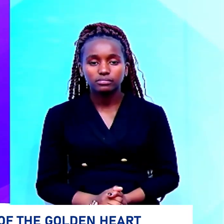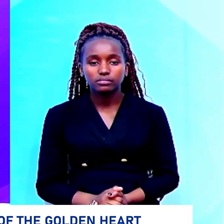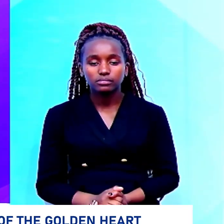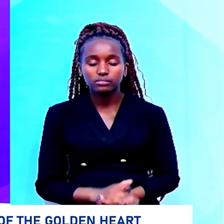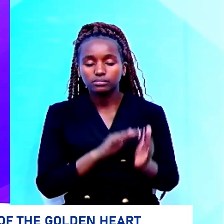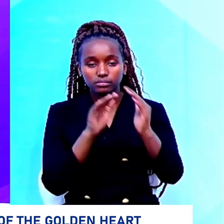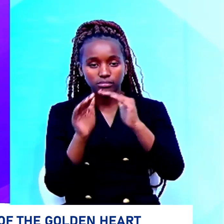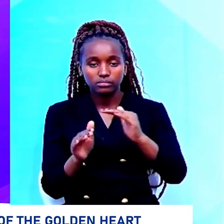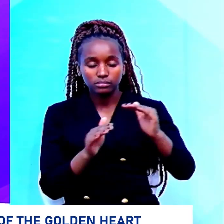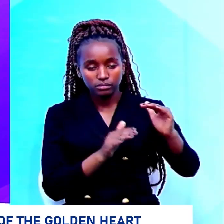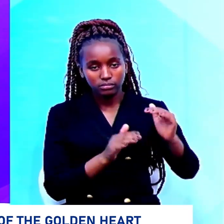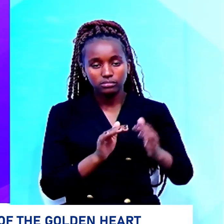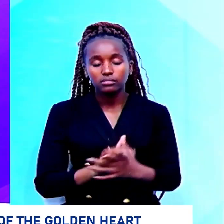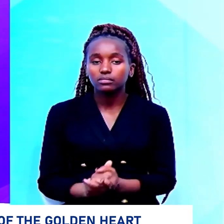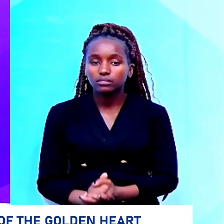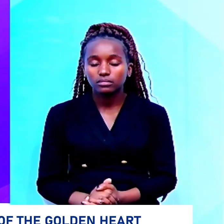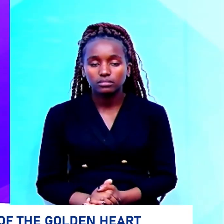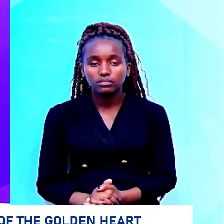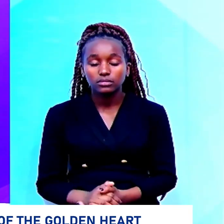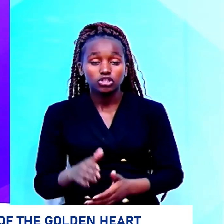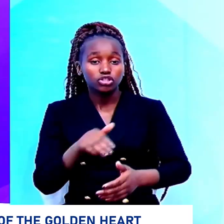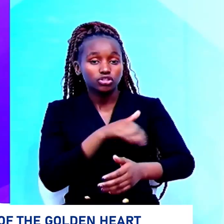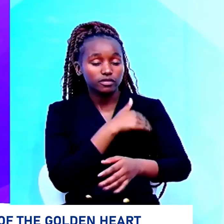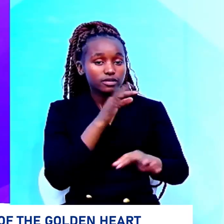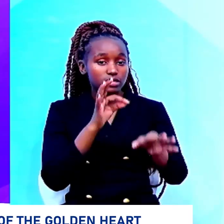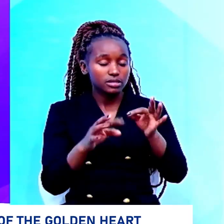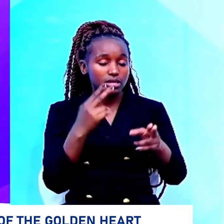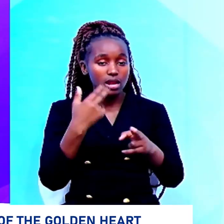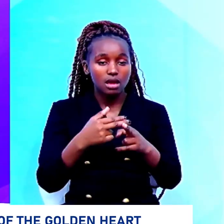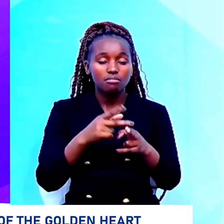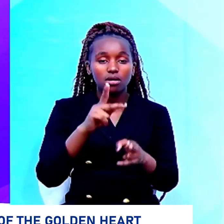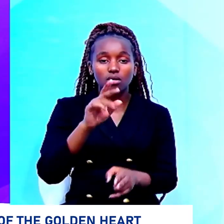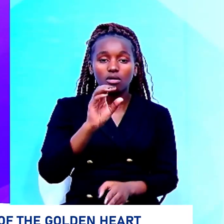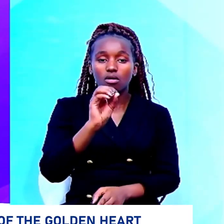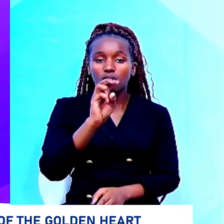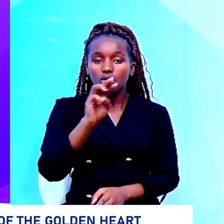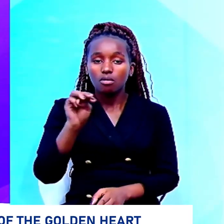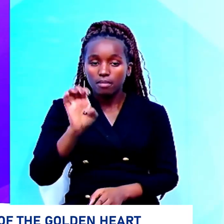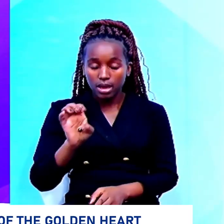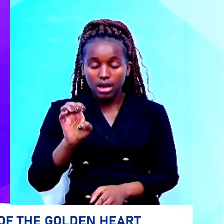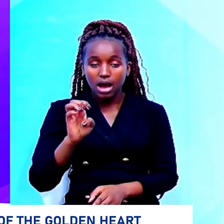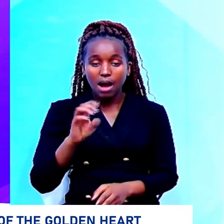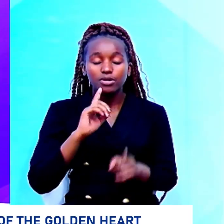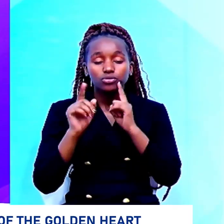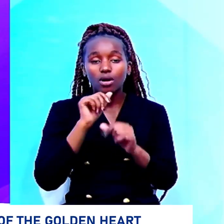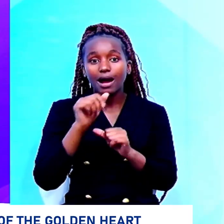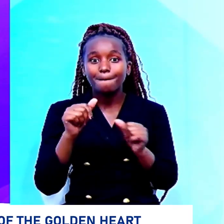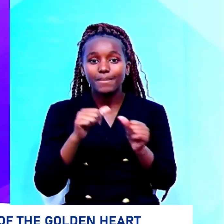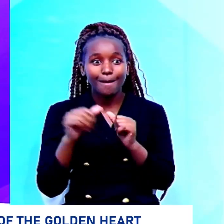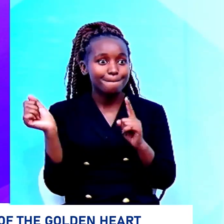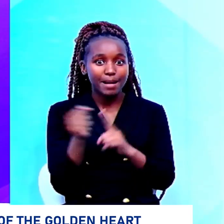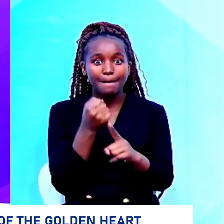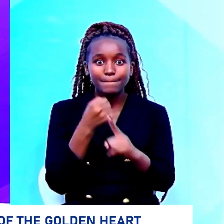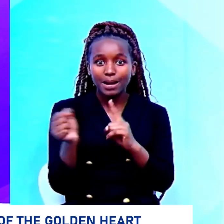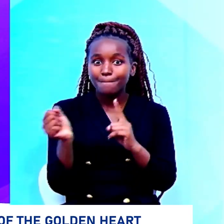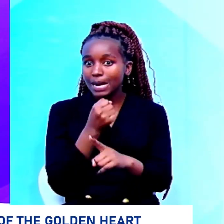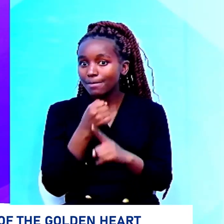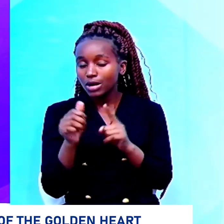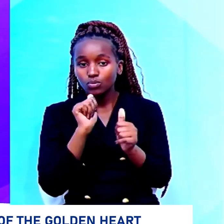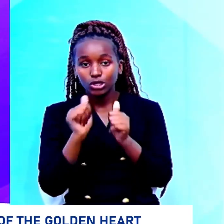Moving on, Chief Justice Martha Koome has condemned the violence witnessed during